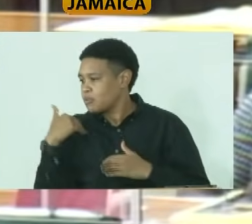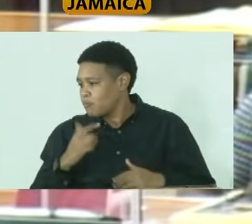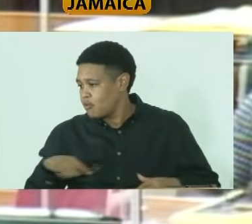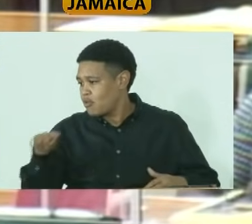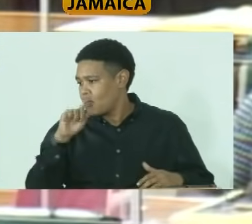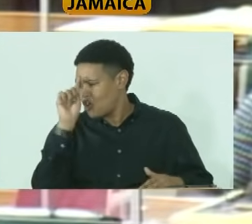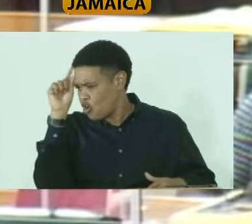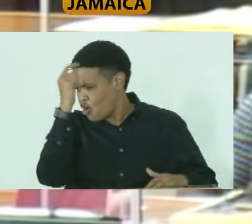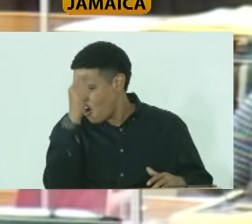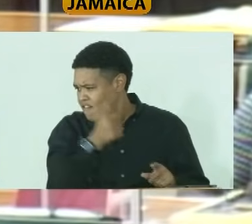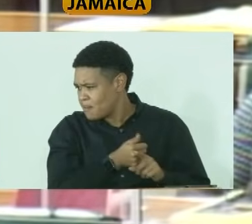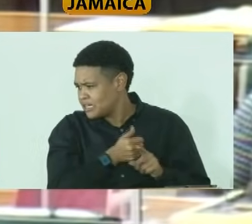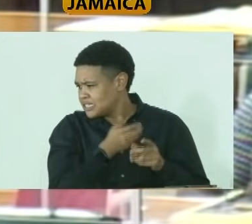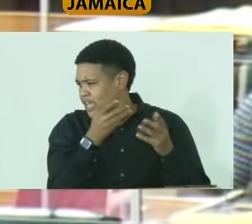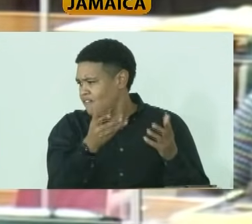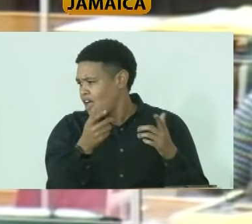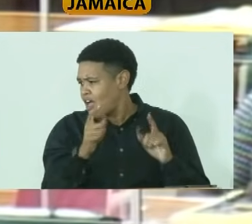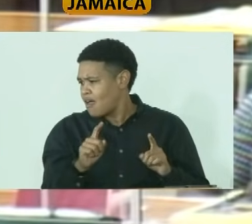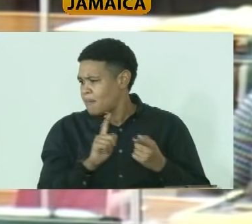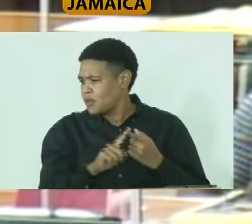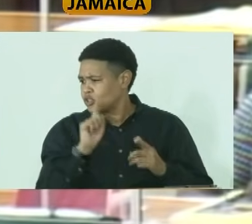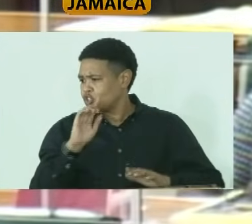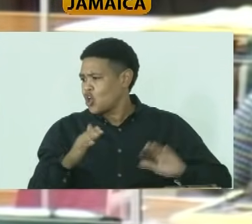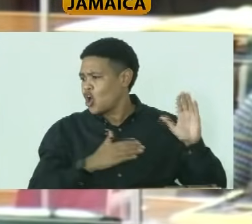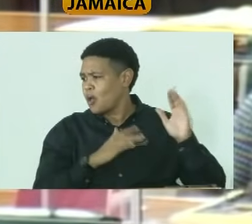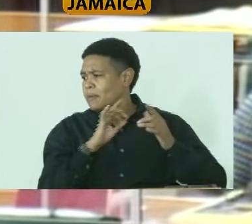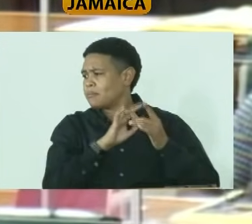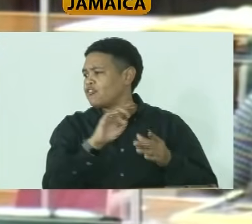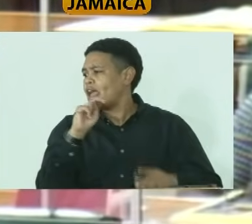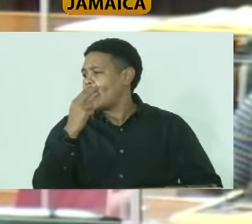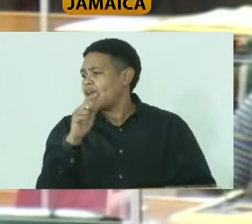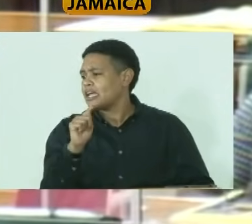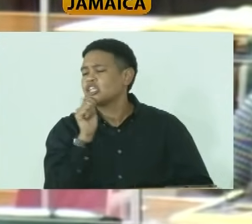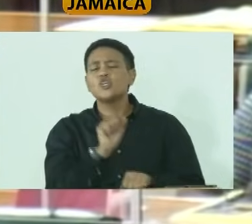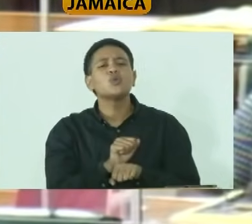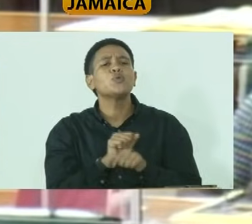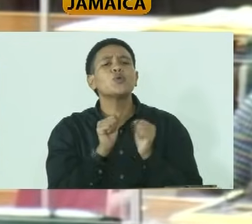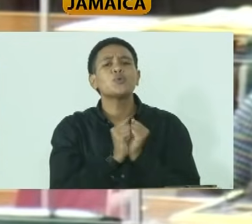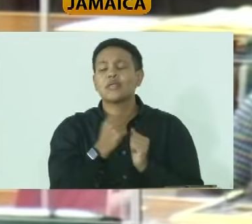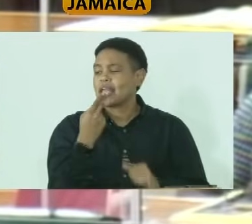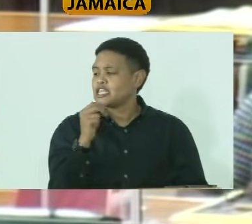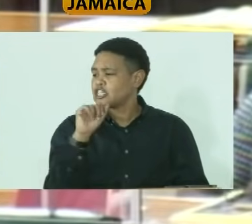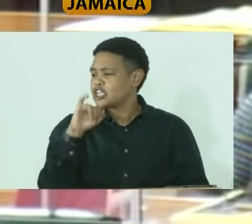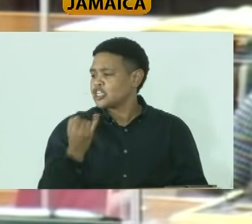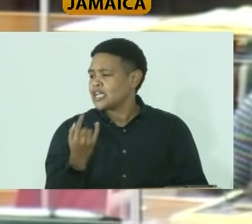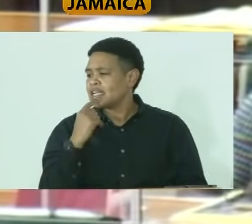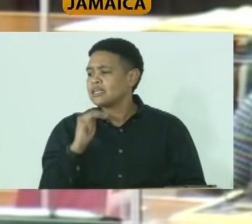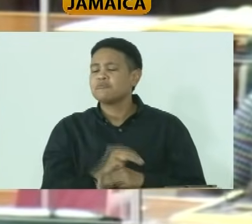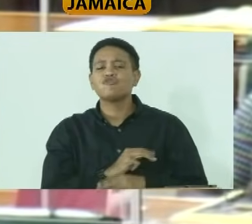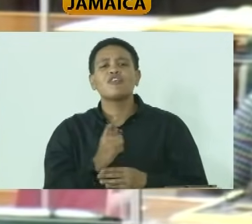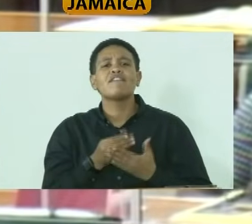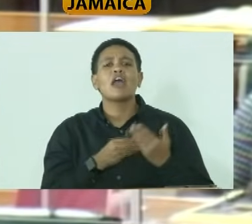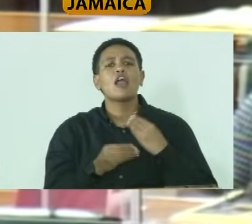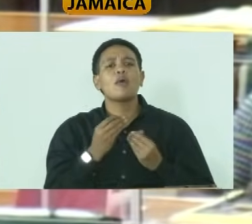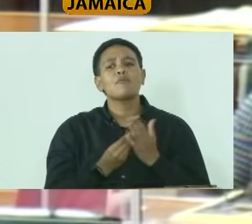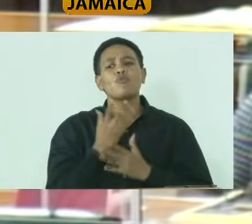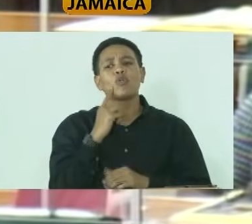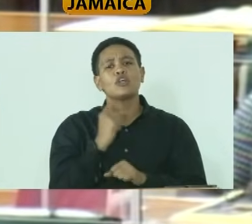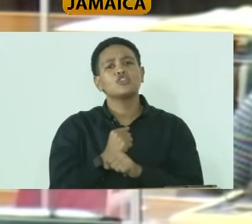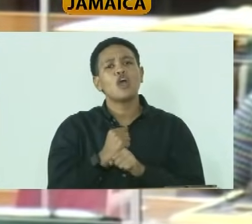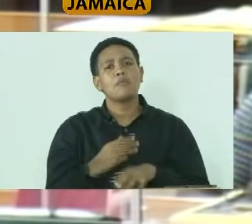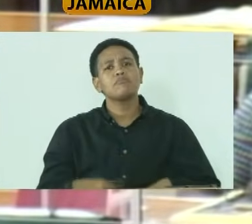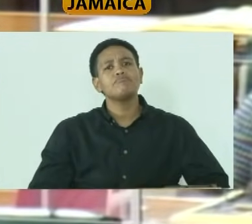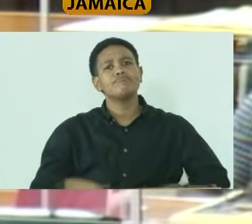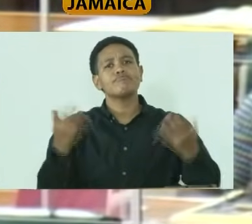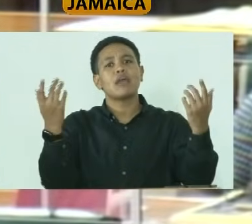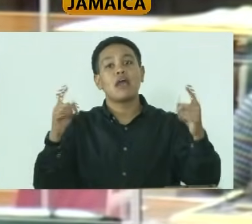government. It behoves the commitment made by the NHT, working with HAJ, the Ministry of Economic Growth and Development,